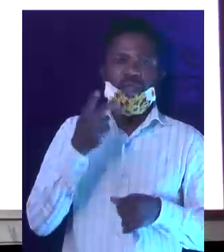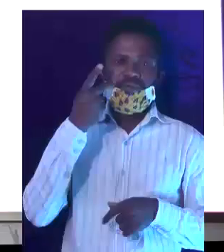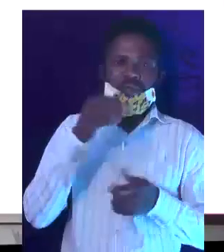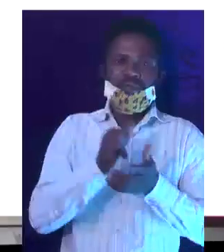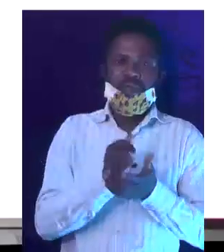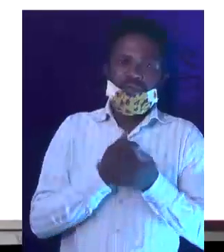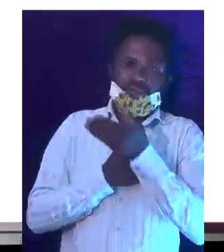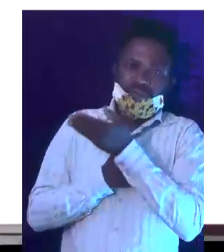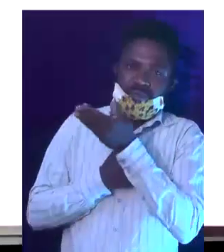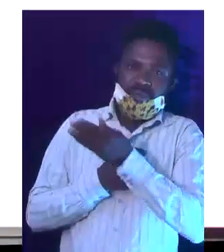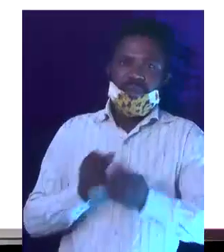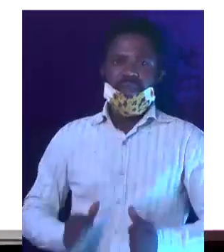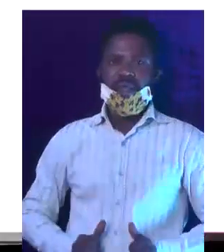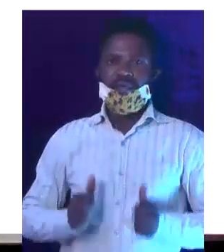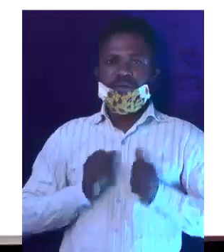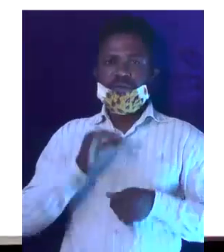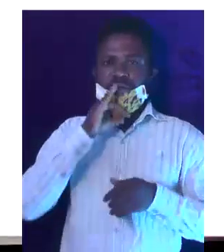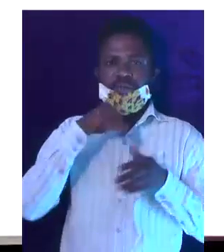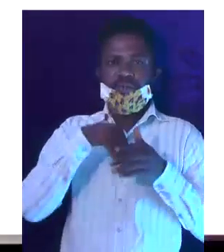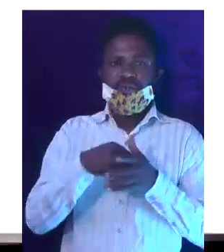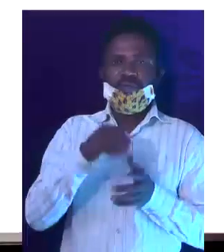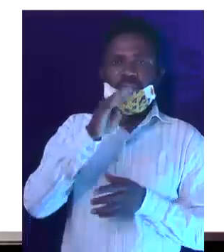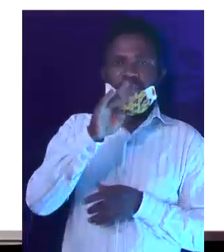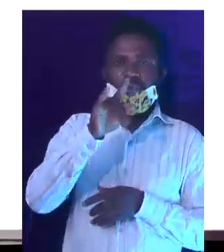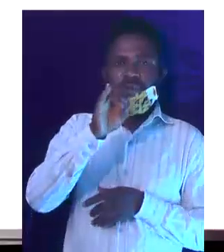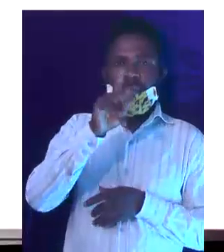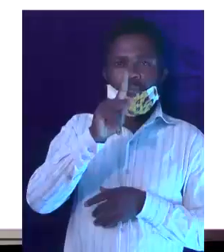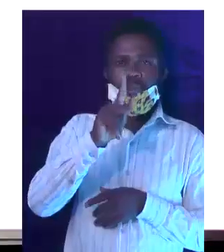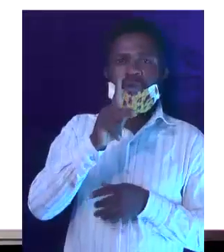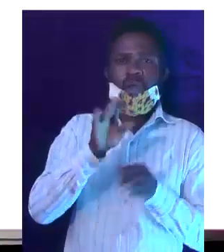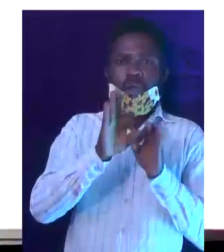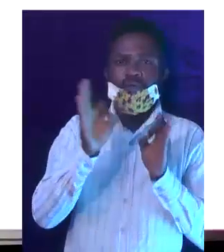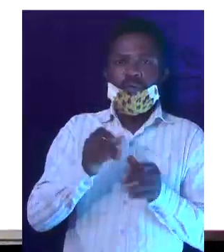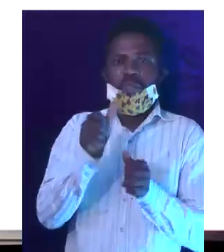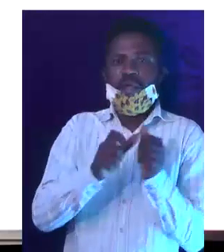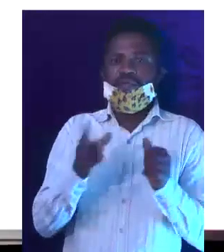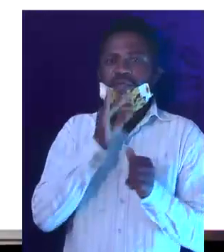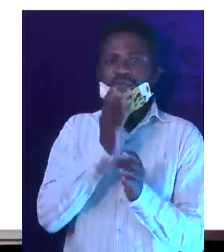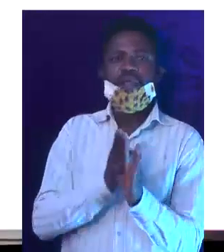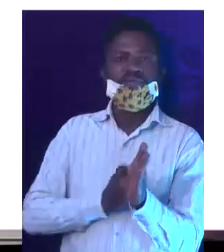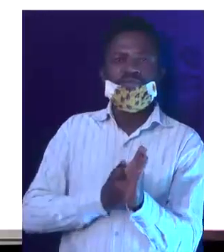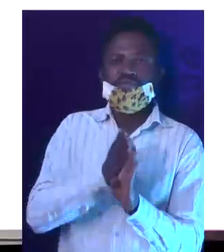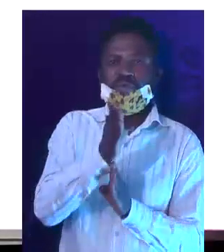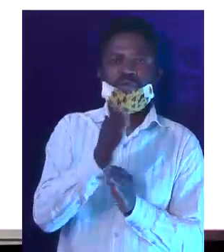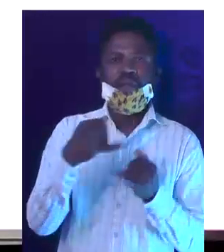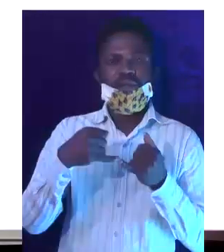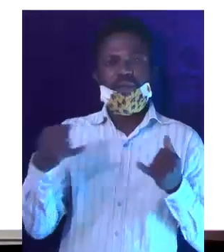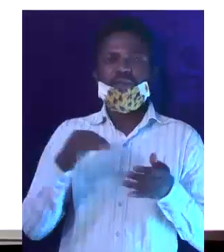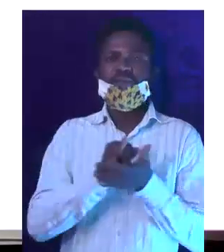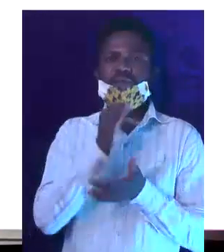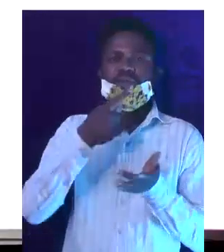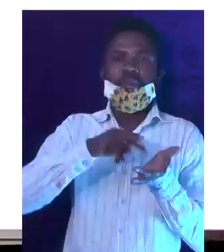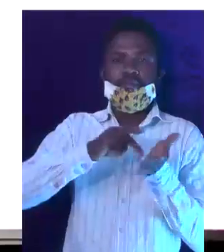that this address is in block form. That means everything is on a straight line here. That is what I mean